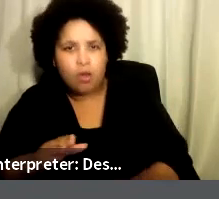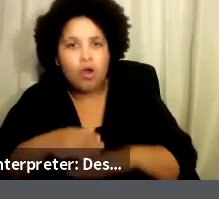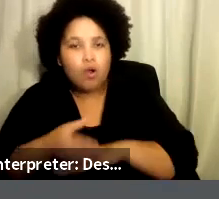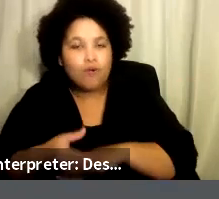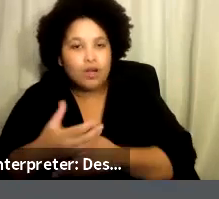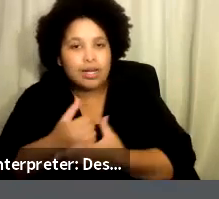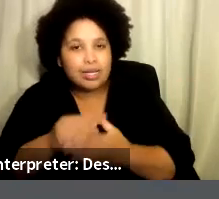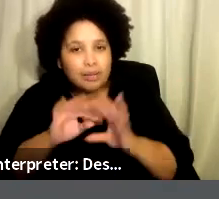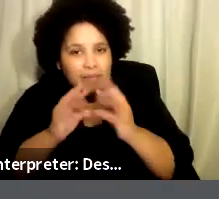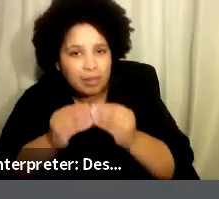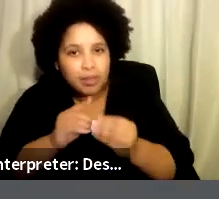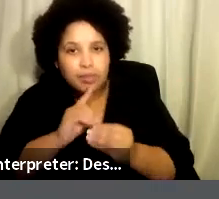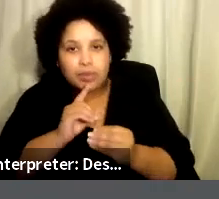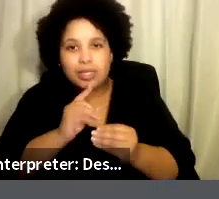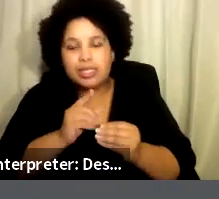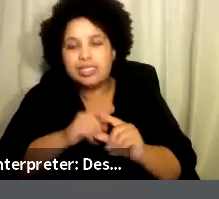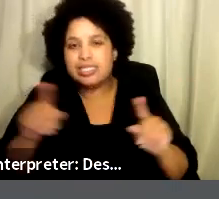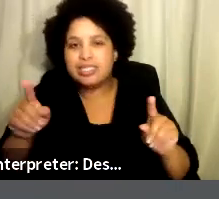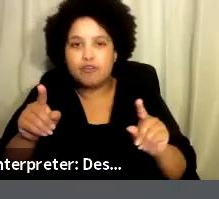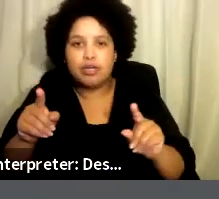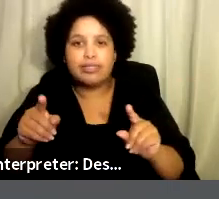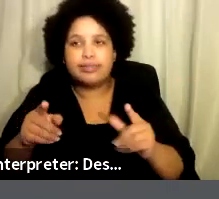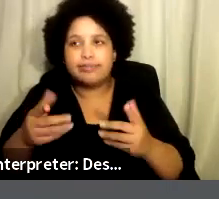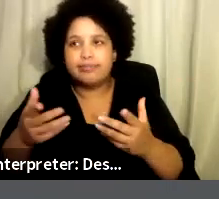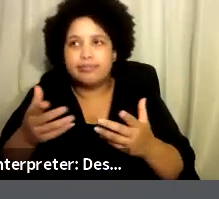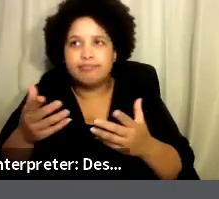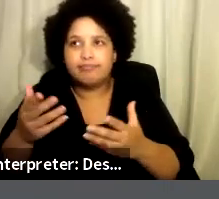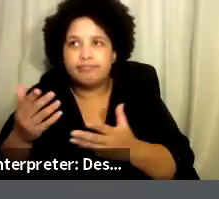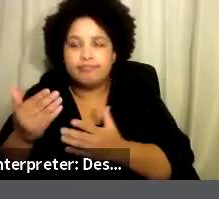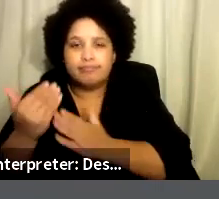families, but it's based on a different guideline.